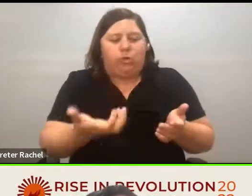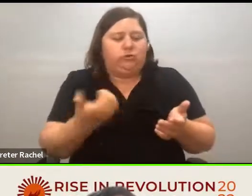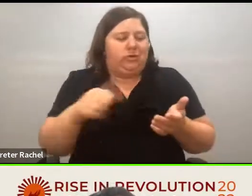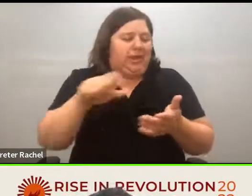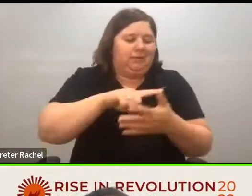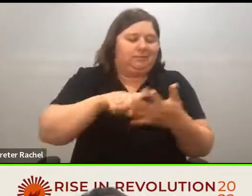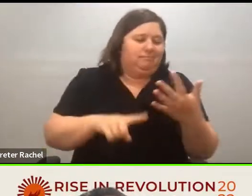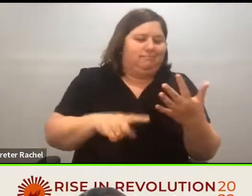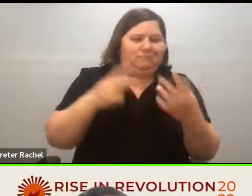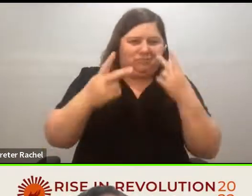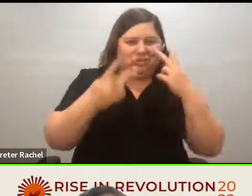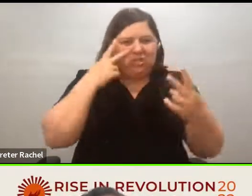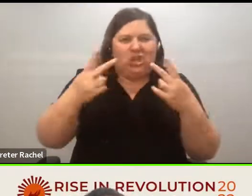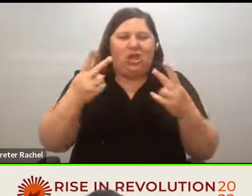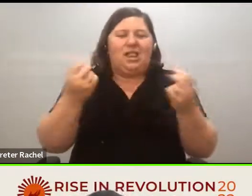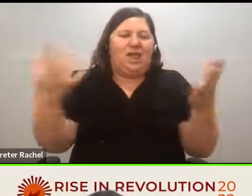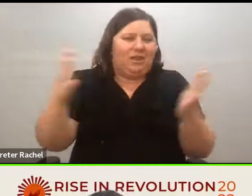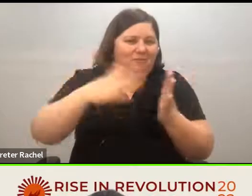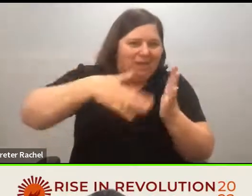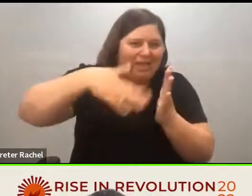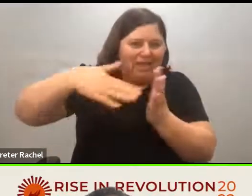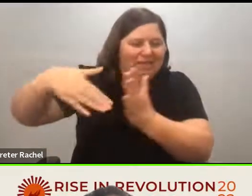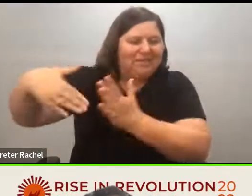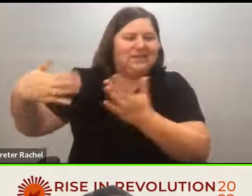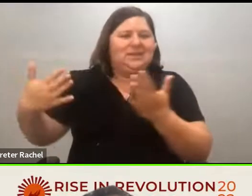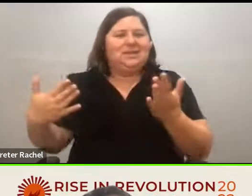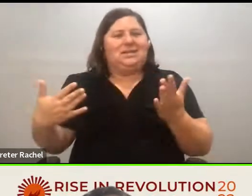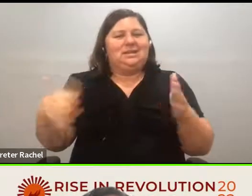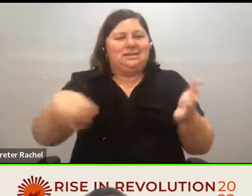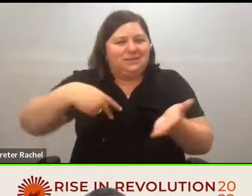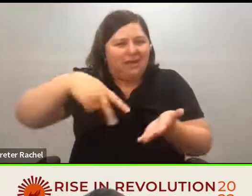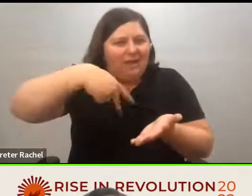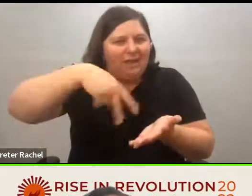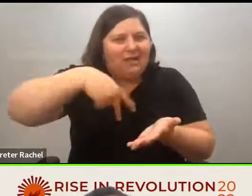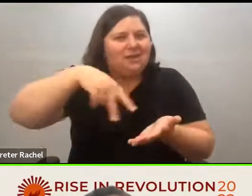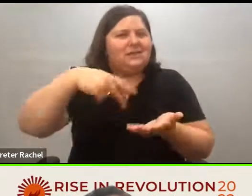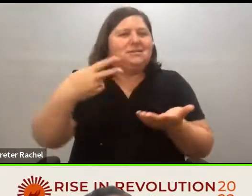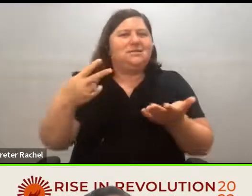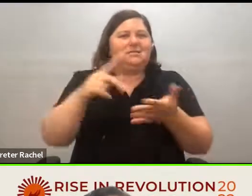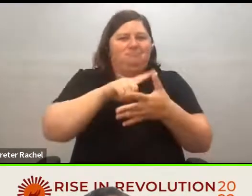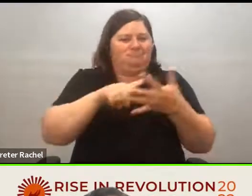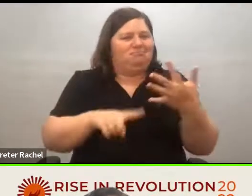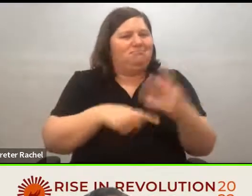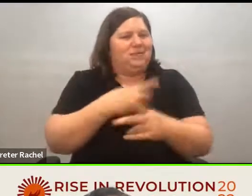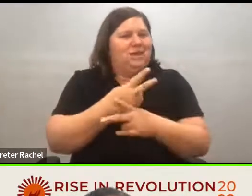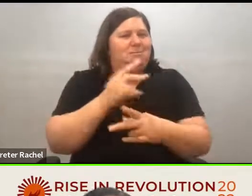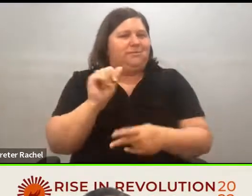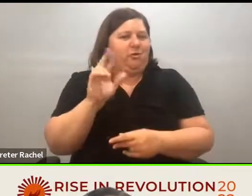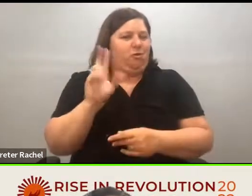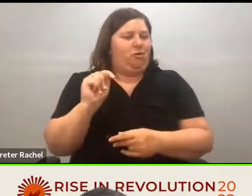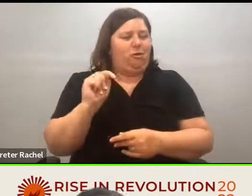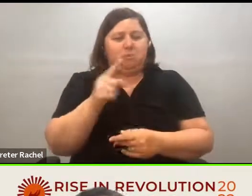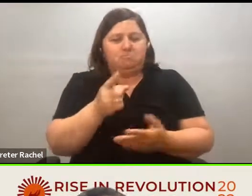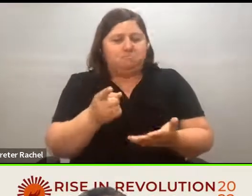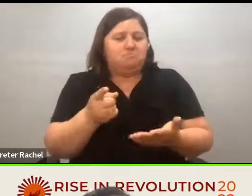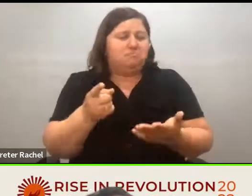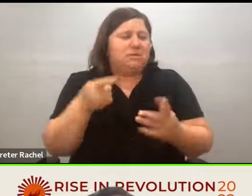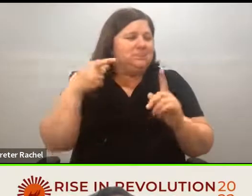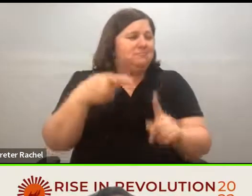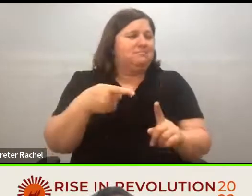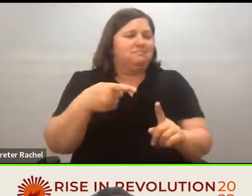I already saw lots of paintings and dances and things like that. But yeah, is there like a